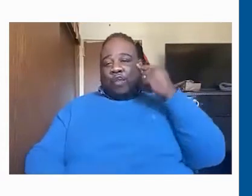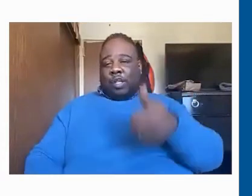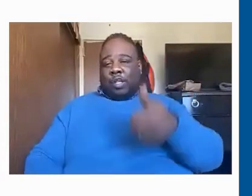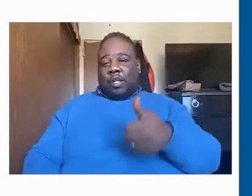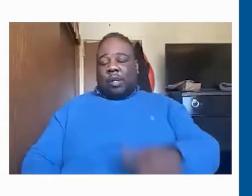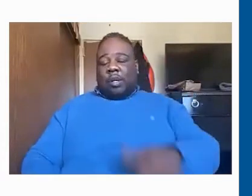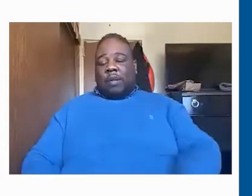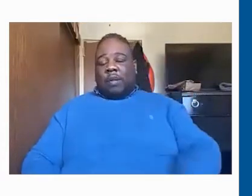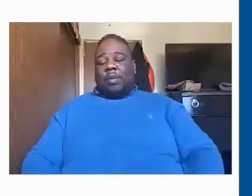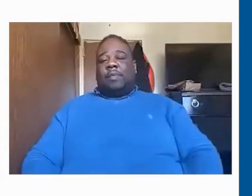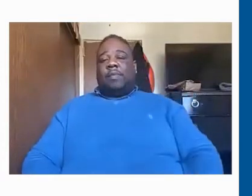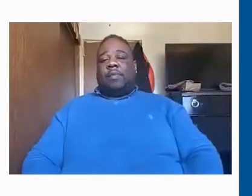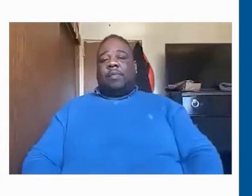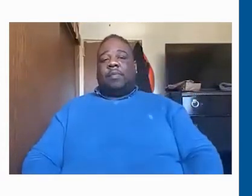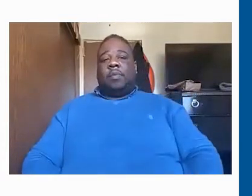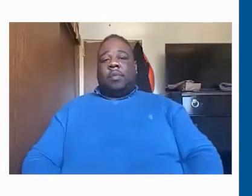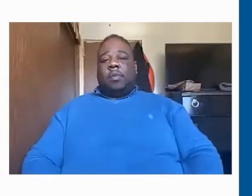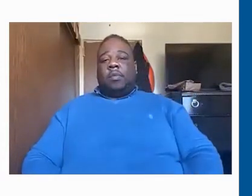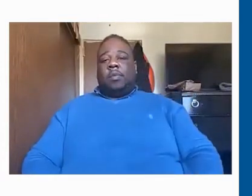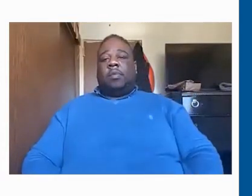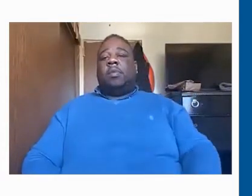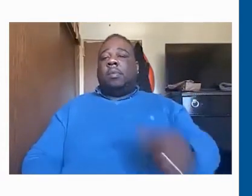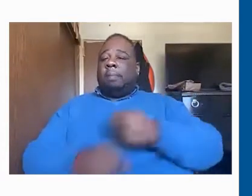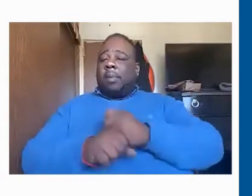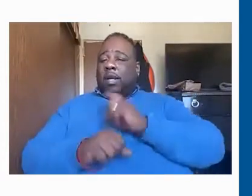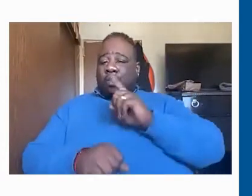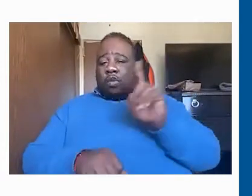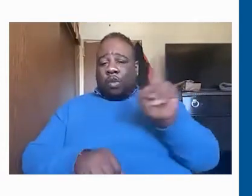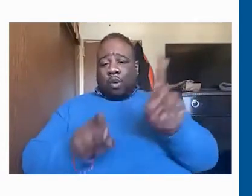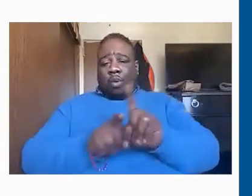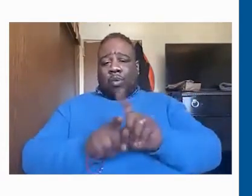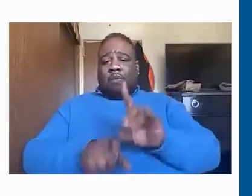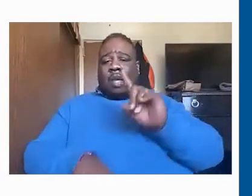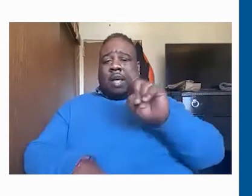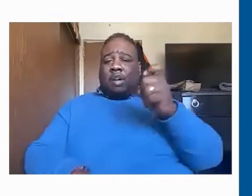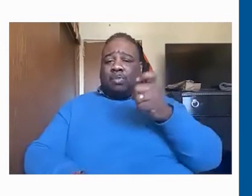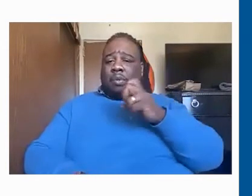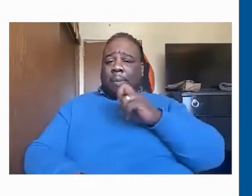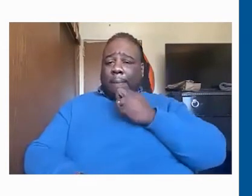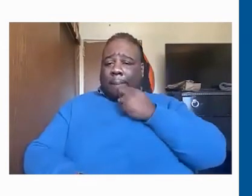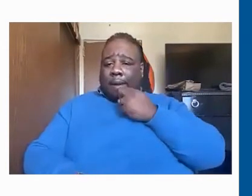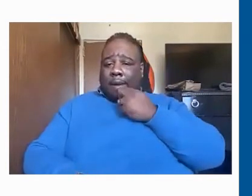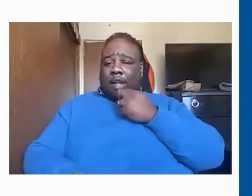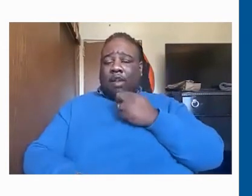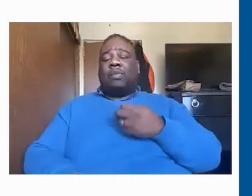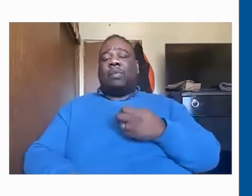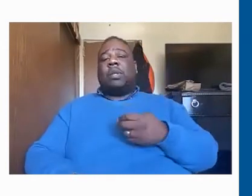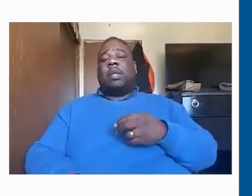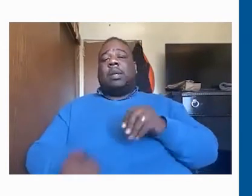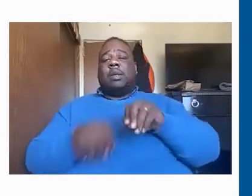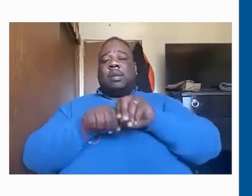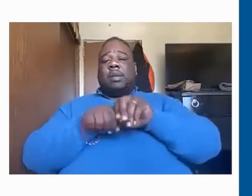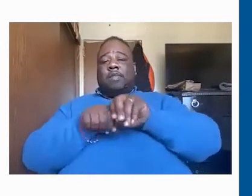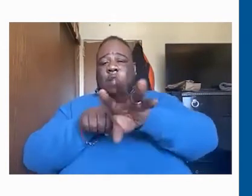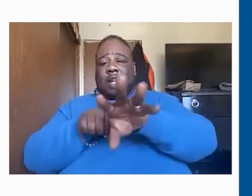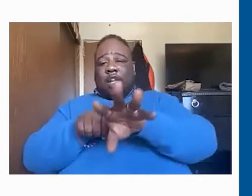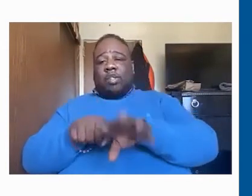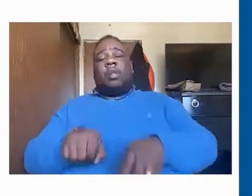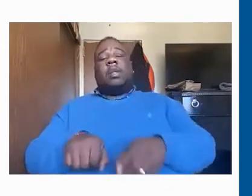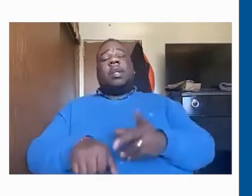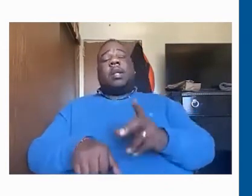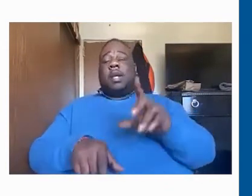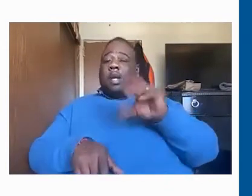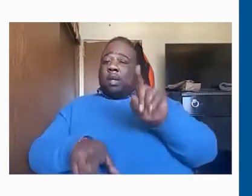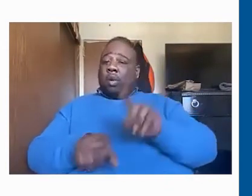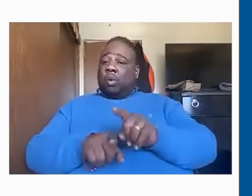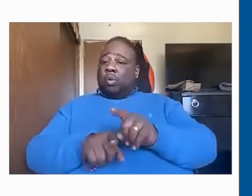having those extra batteries, having flashlights, maybe even flameless candles. They are also helpful for light. We do not recommend